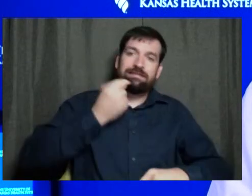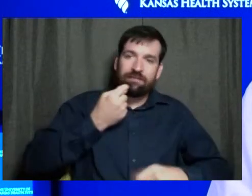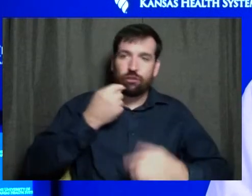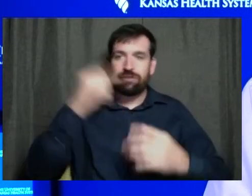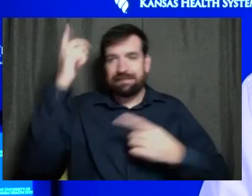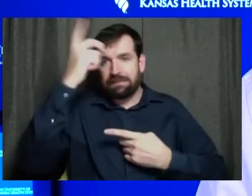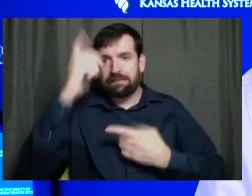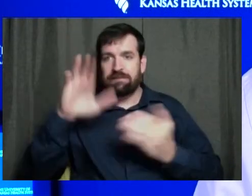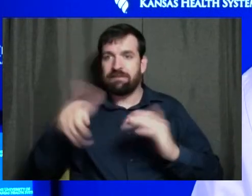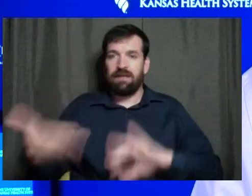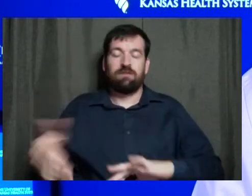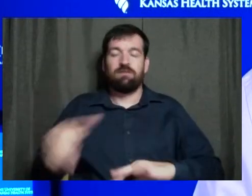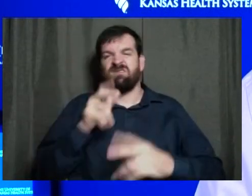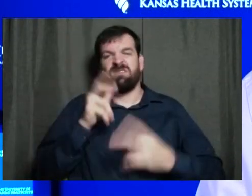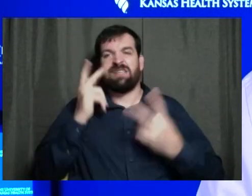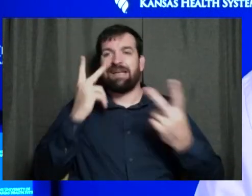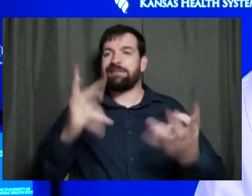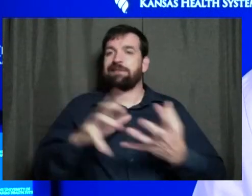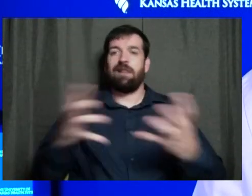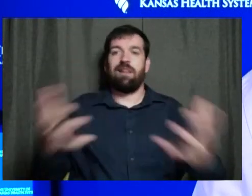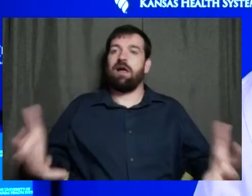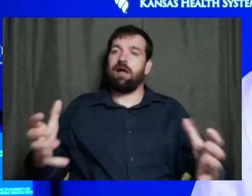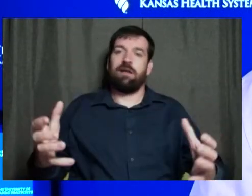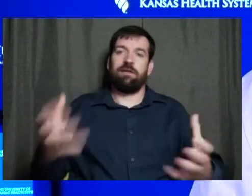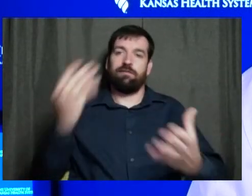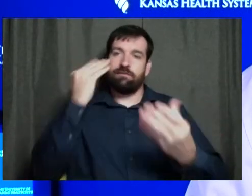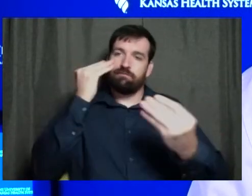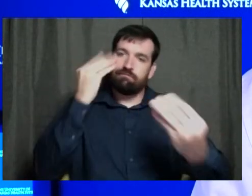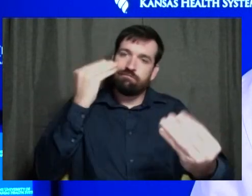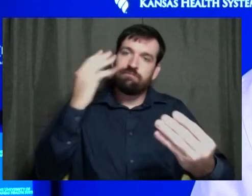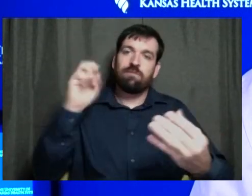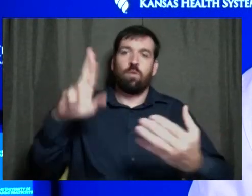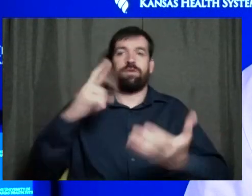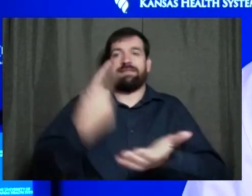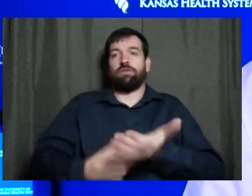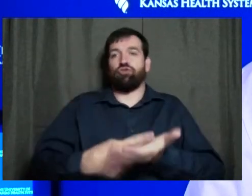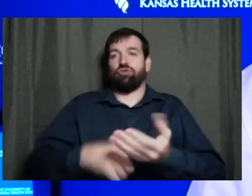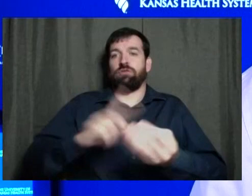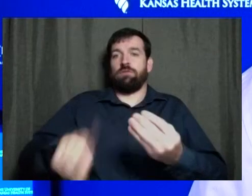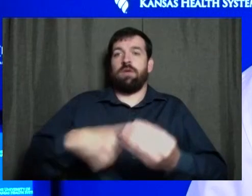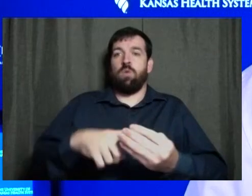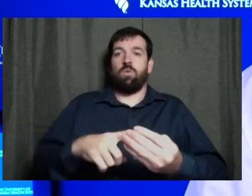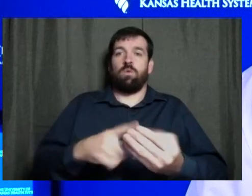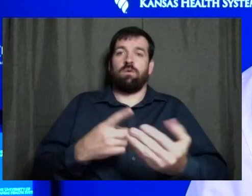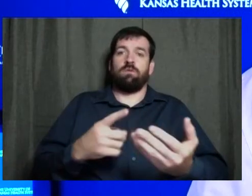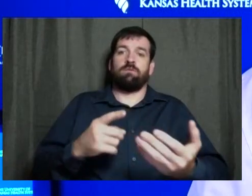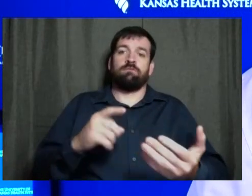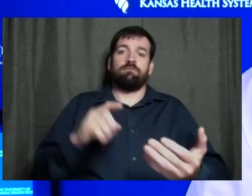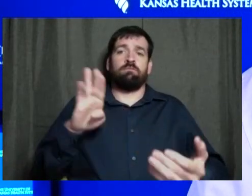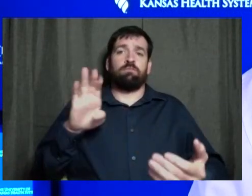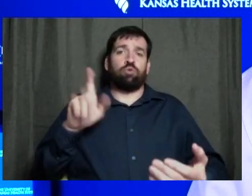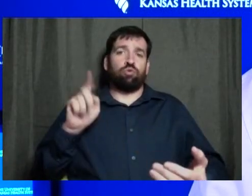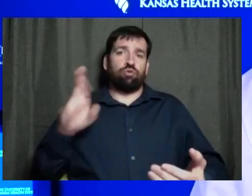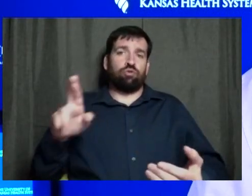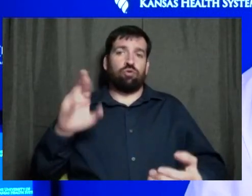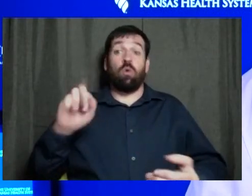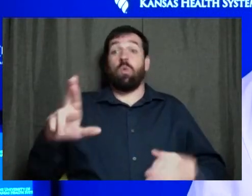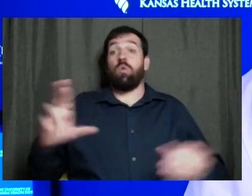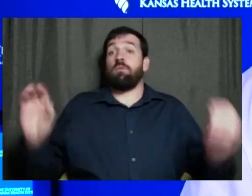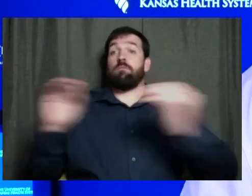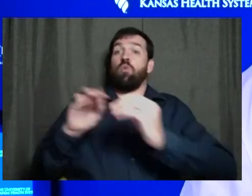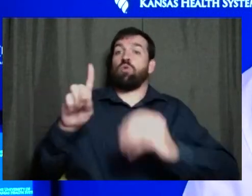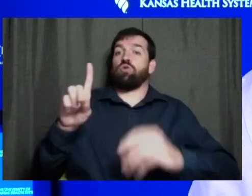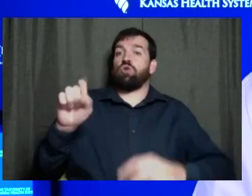a lot of communication or discussion about looking at boosters or additional dosing for those